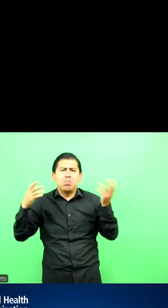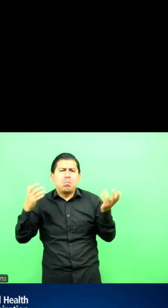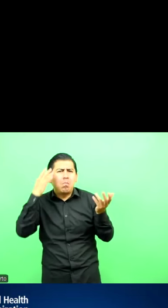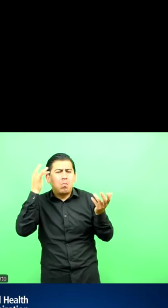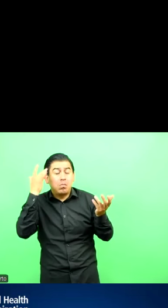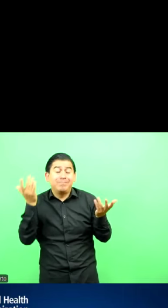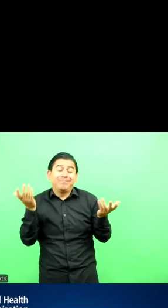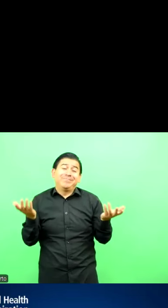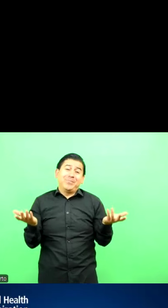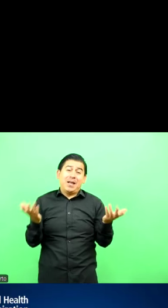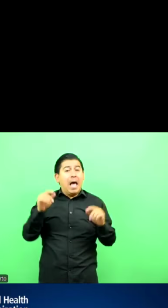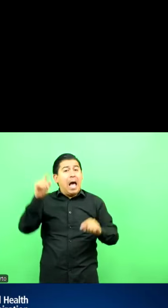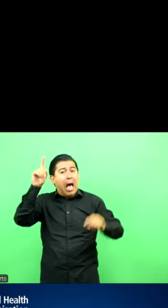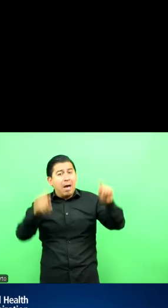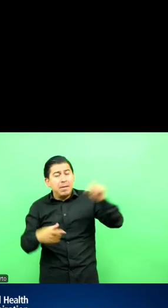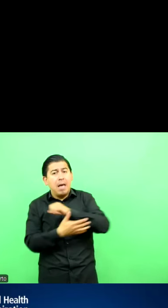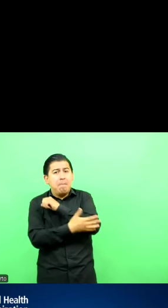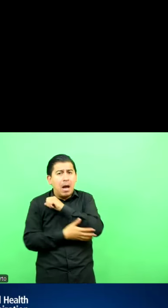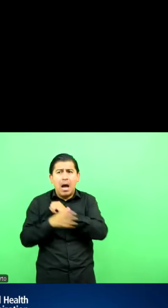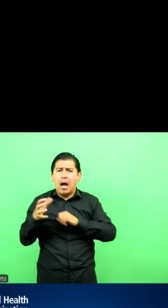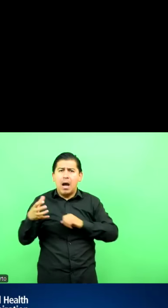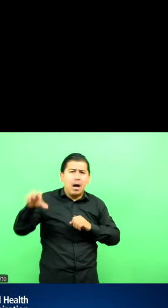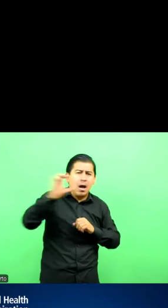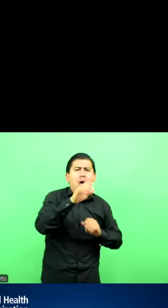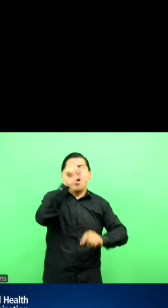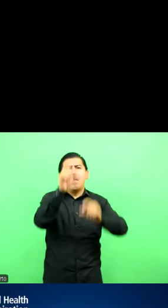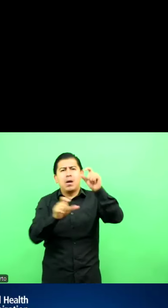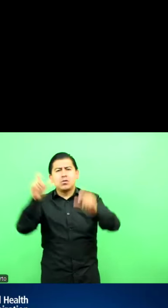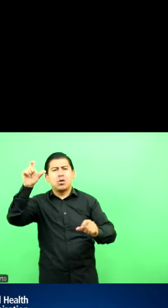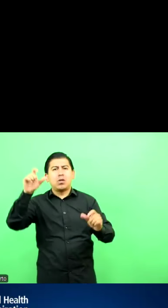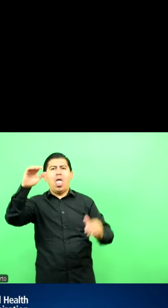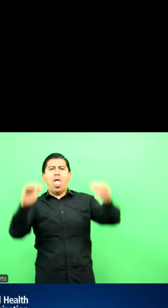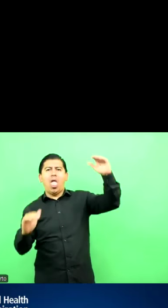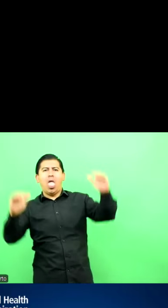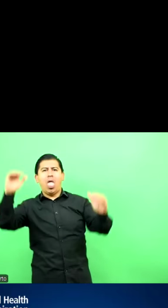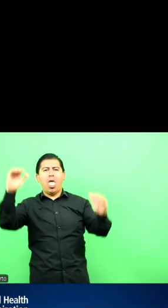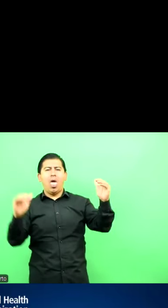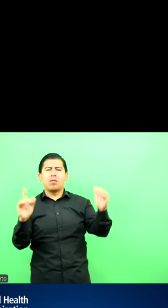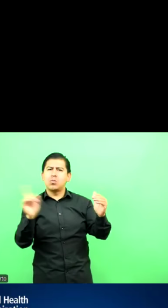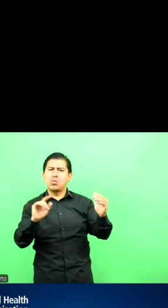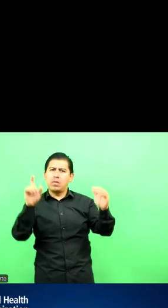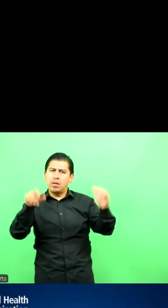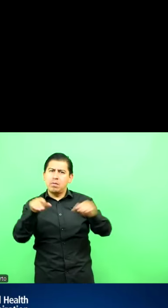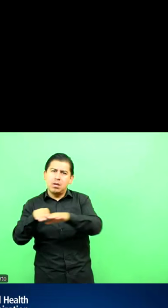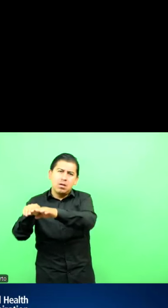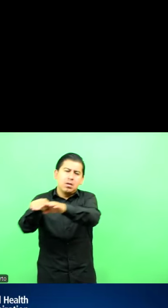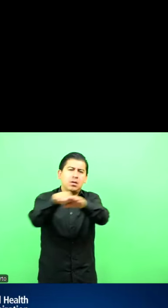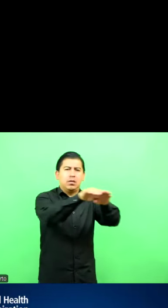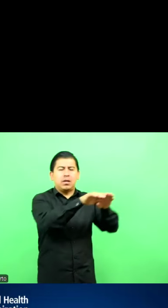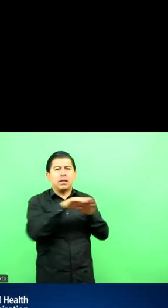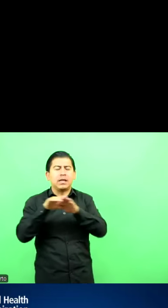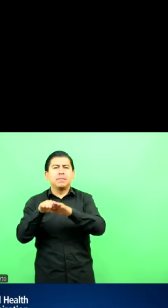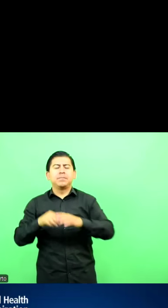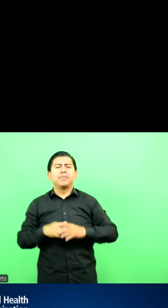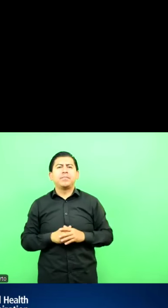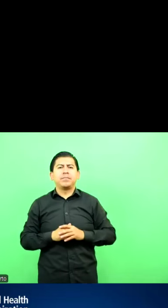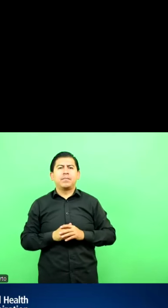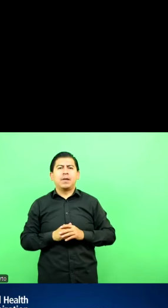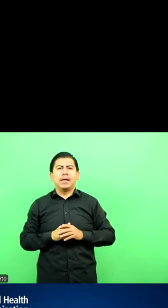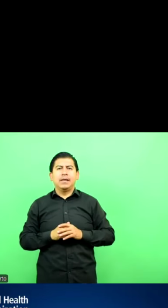reiterating it again and again. So coming back here, that when we talk about the inequalities